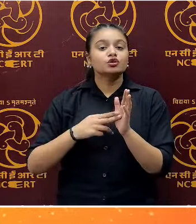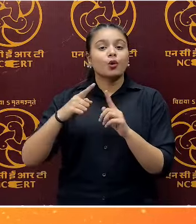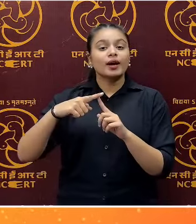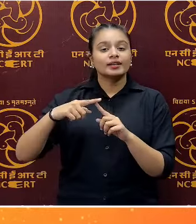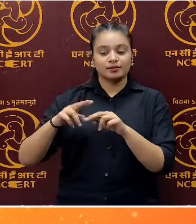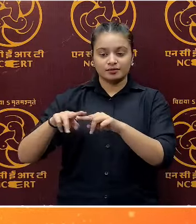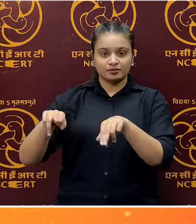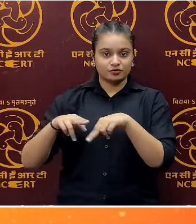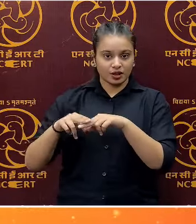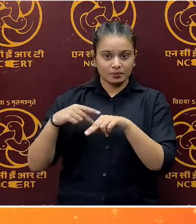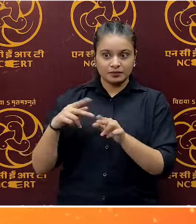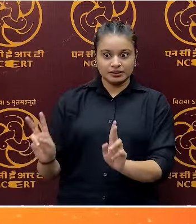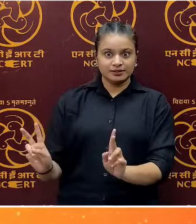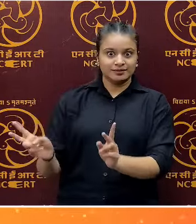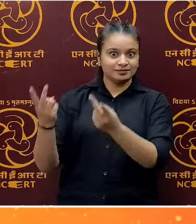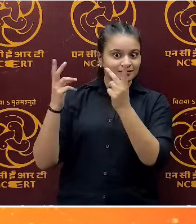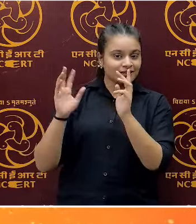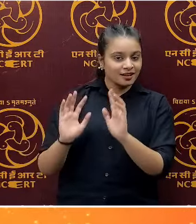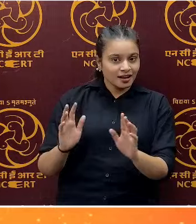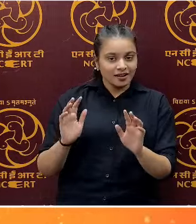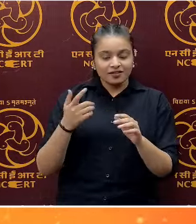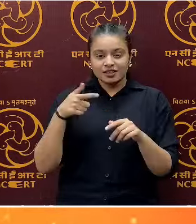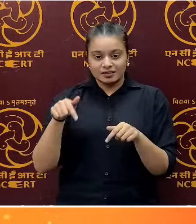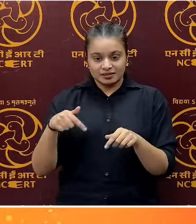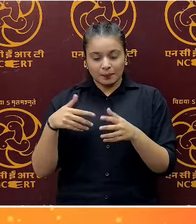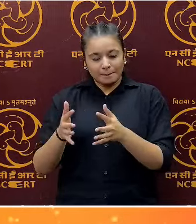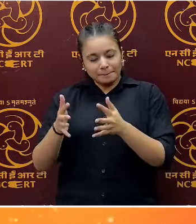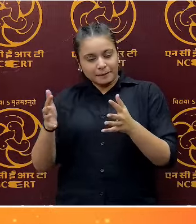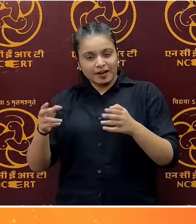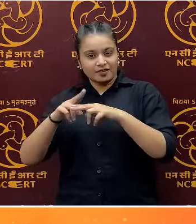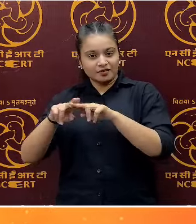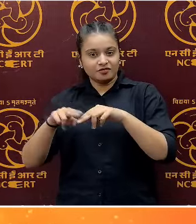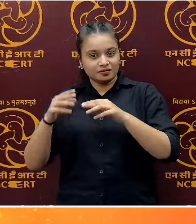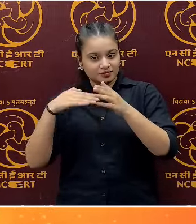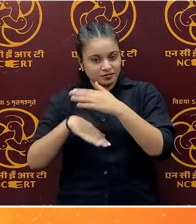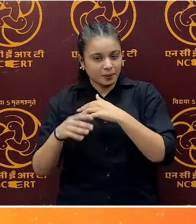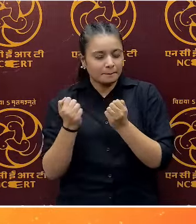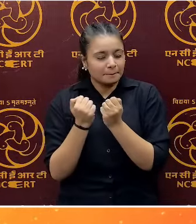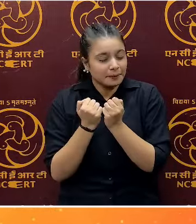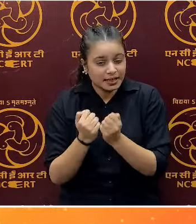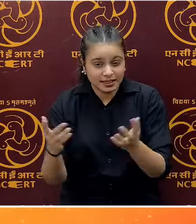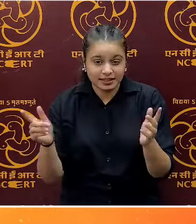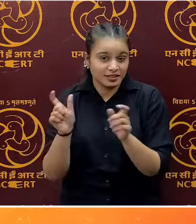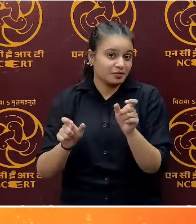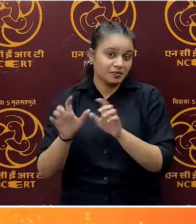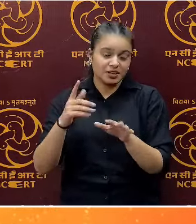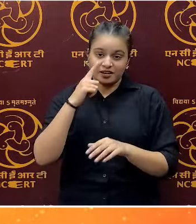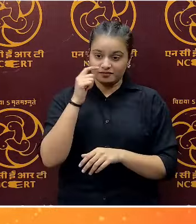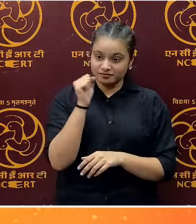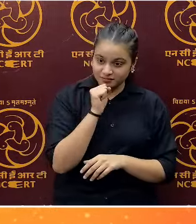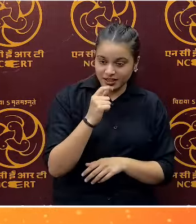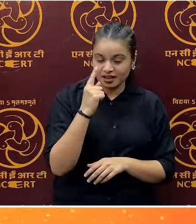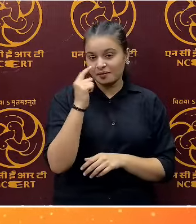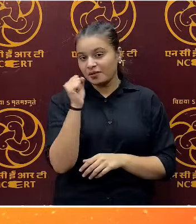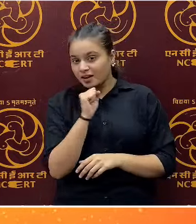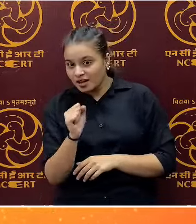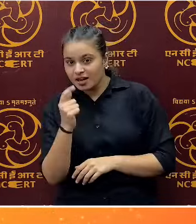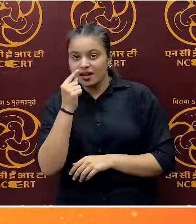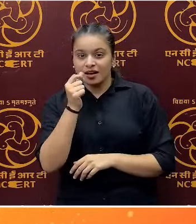about. This is that family, right? This big family consists of a lot of people. Yeah. There are grandparents, there are